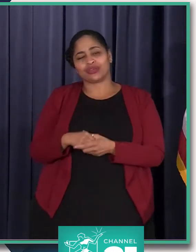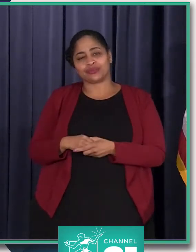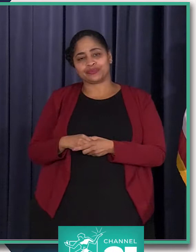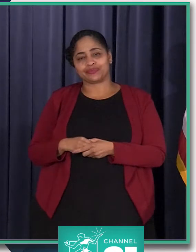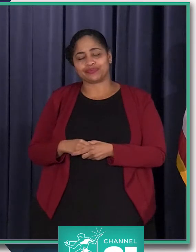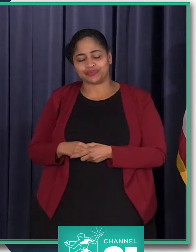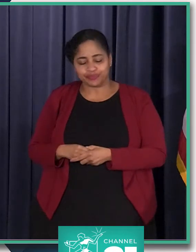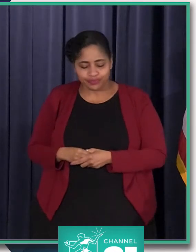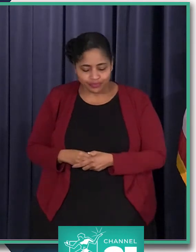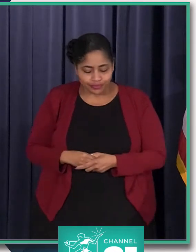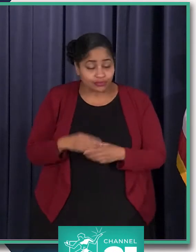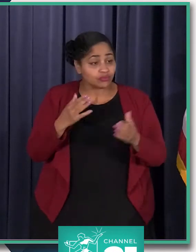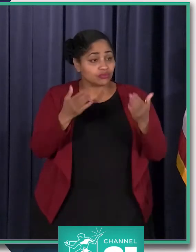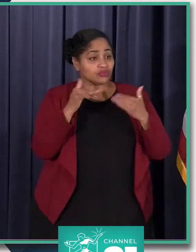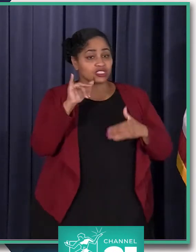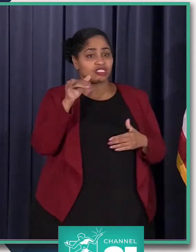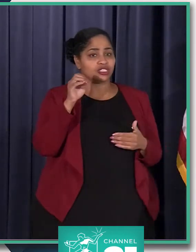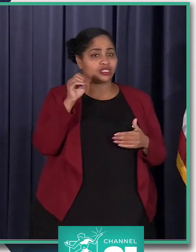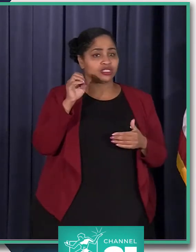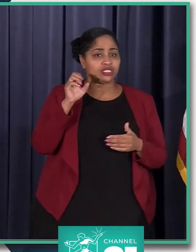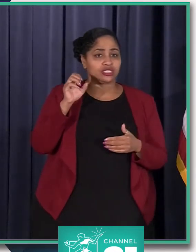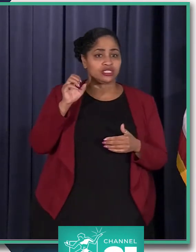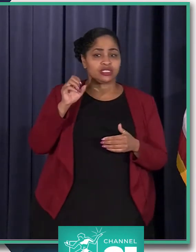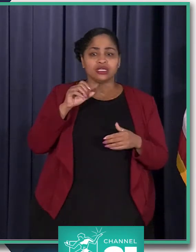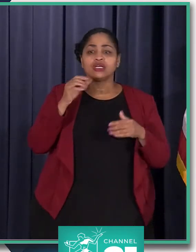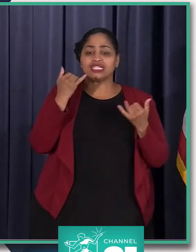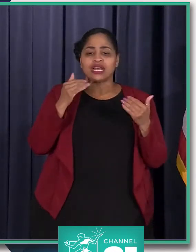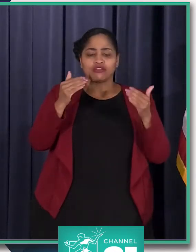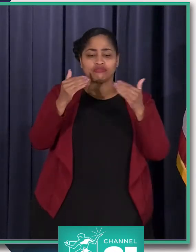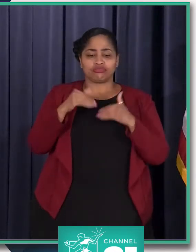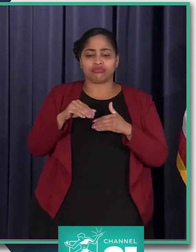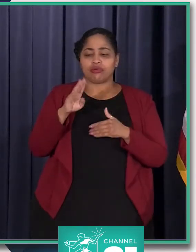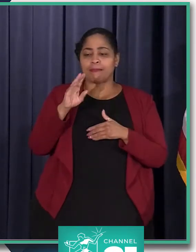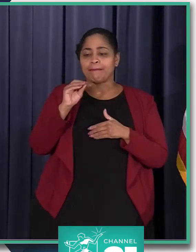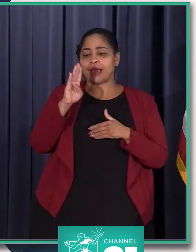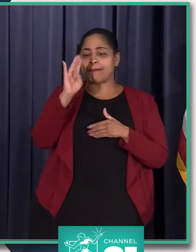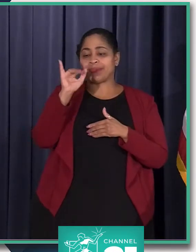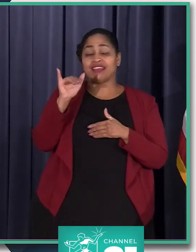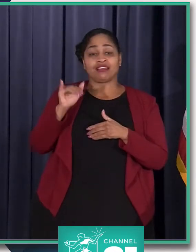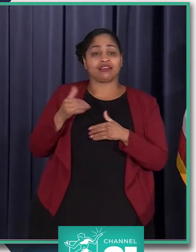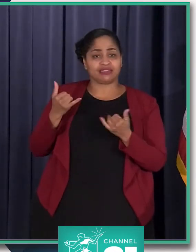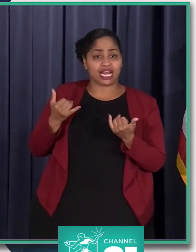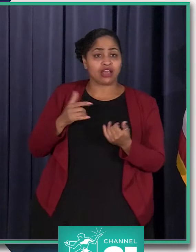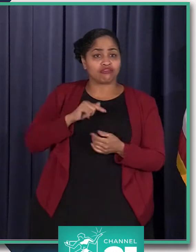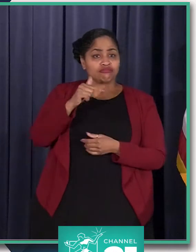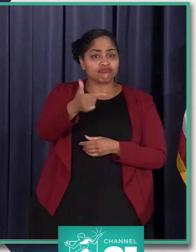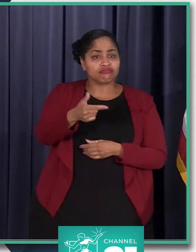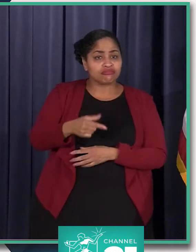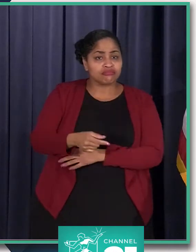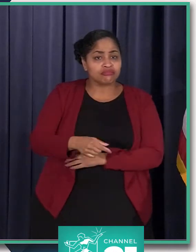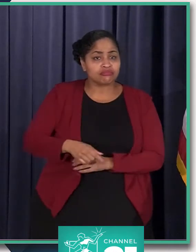Okay, next just lowered their hand. Let's move to Bobby. Bobby, you are next.